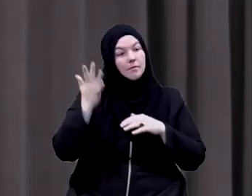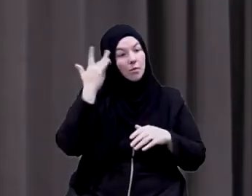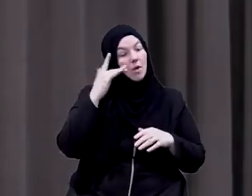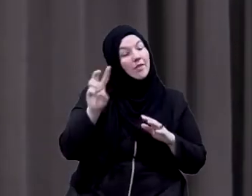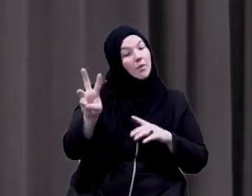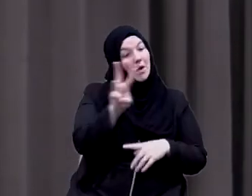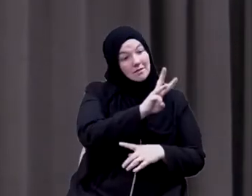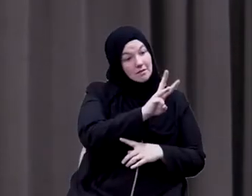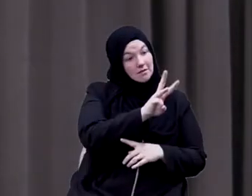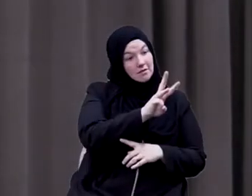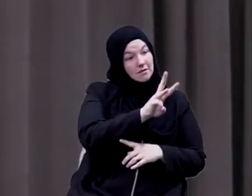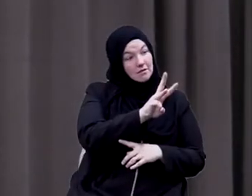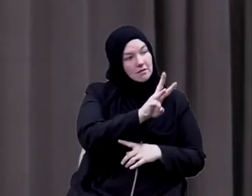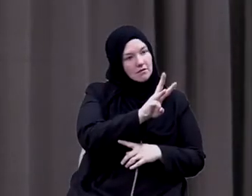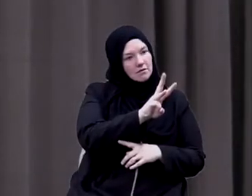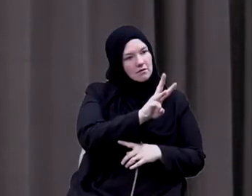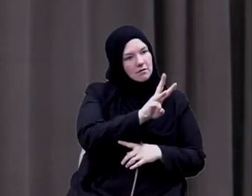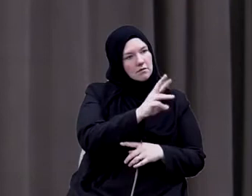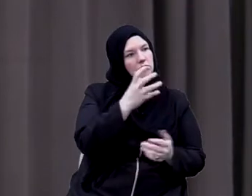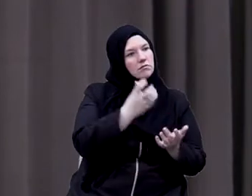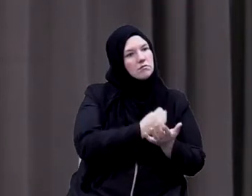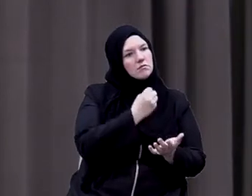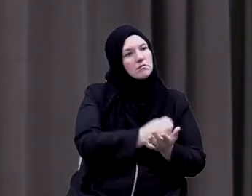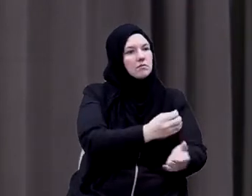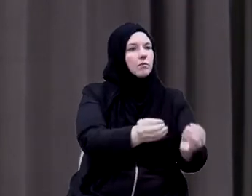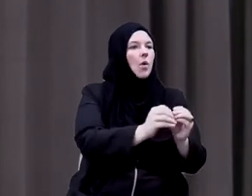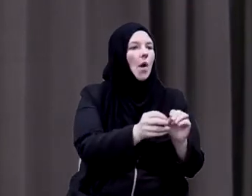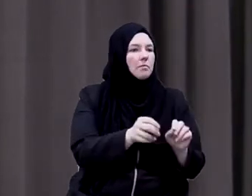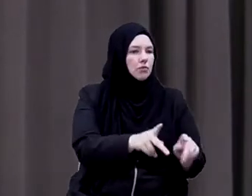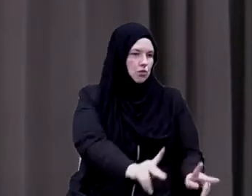is seizing this opportunity,